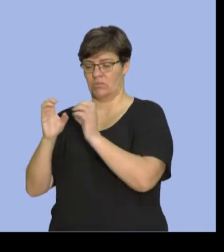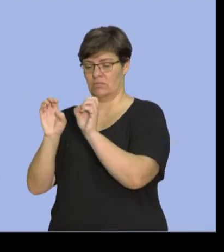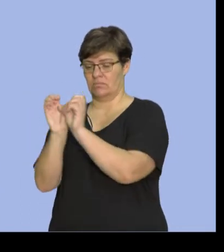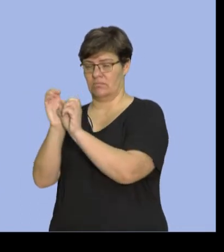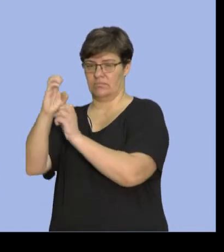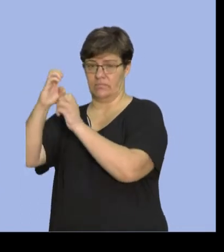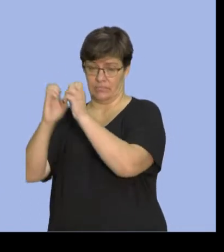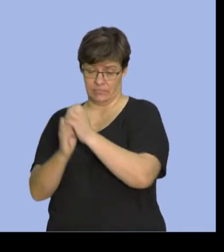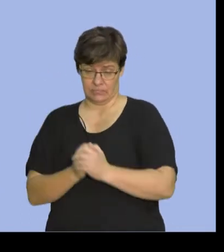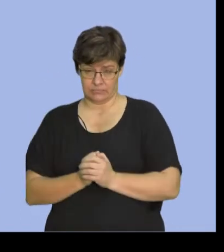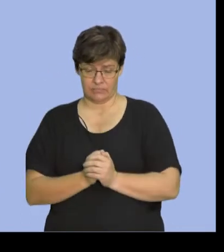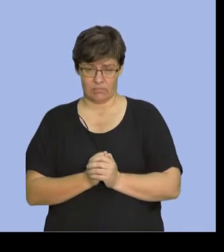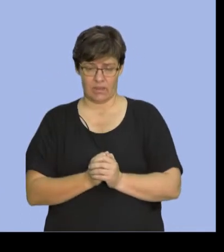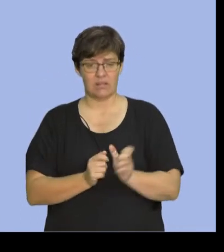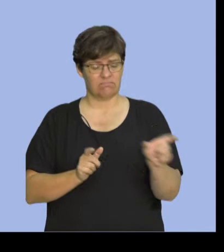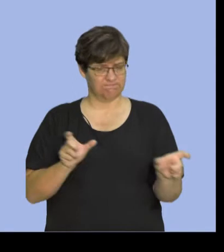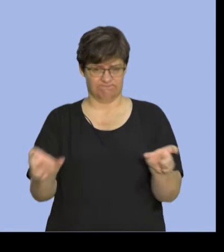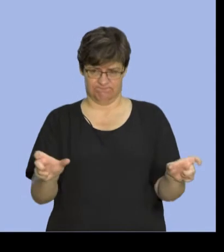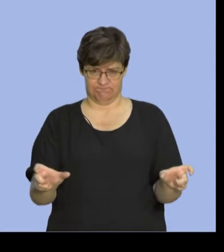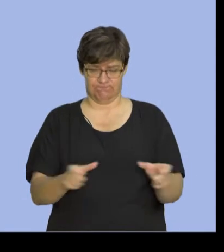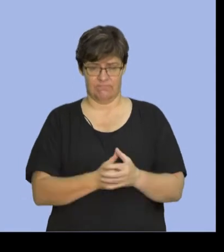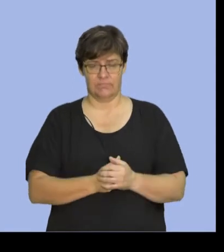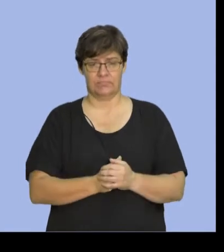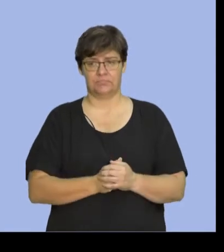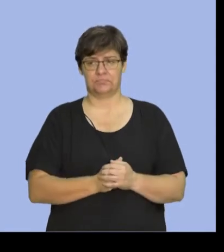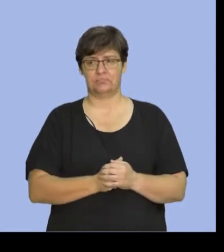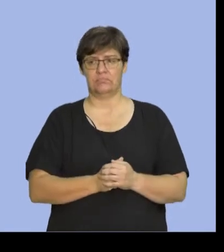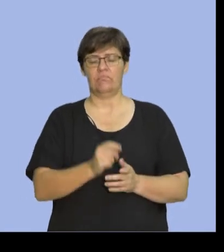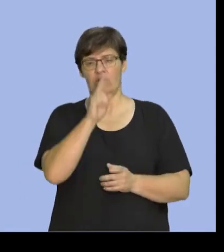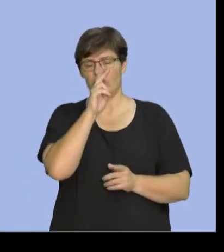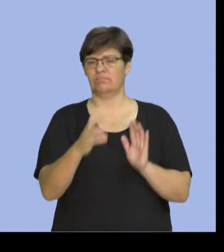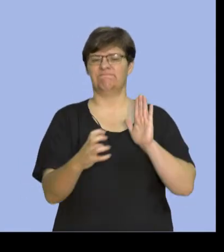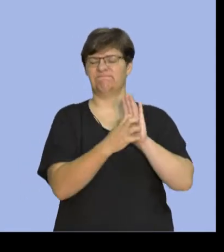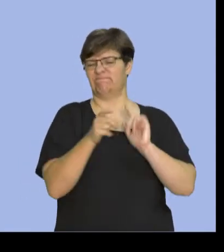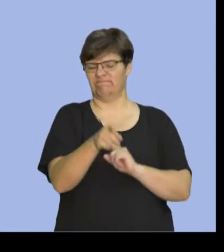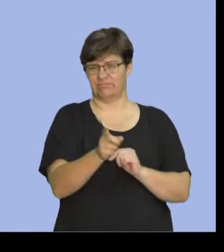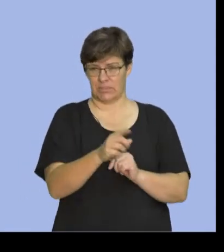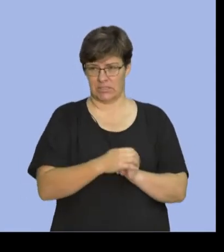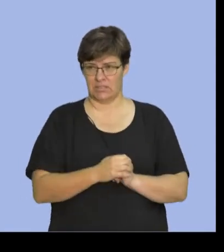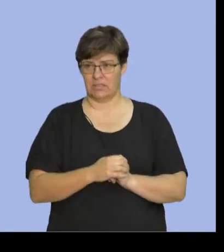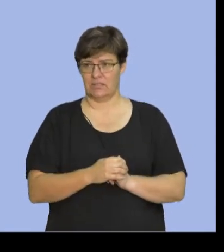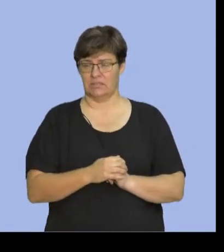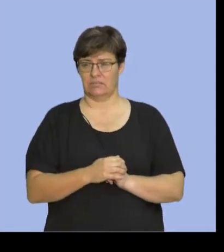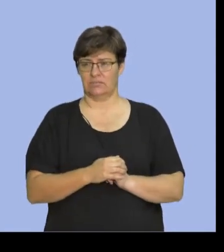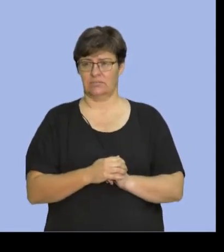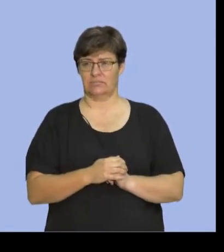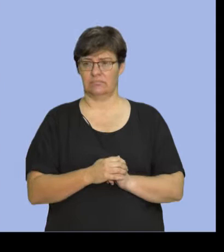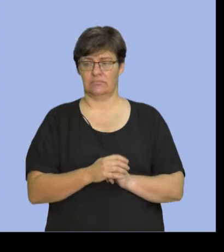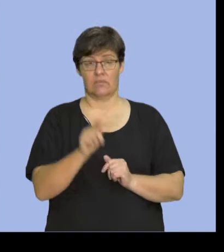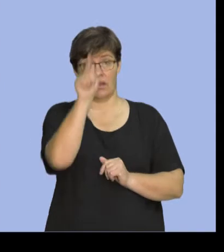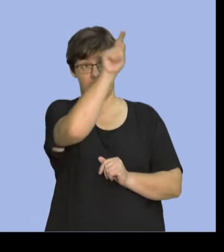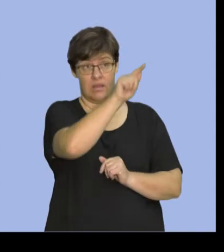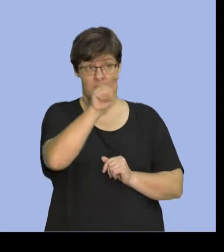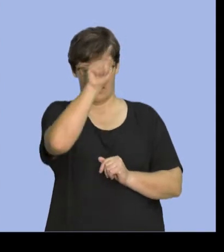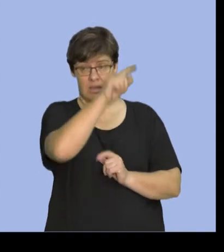broadly classifying organelles based on them. Let's look at some images of these. So further up on this slide, this